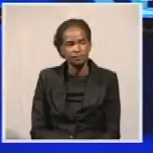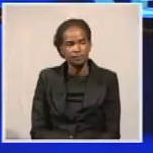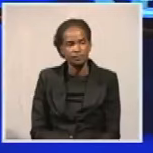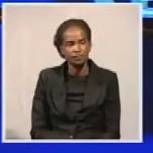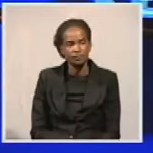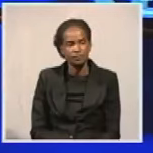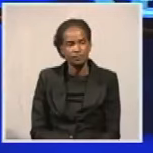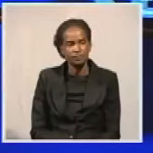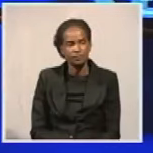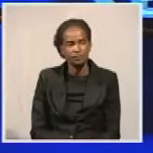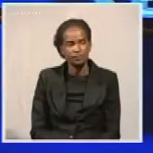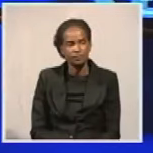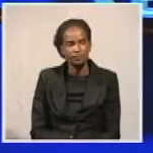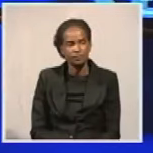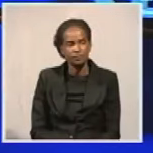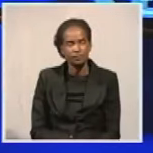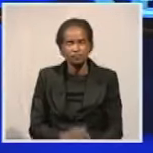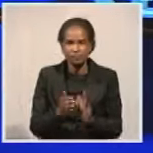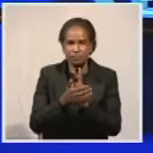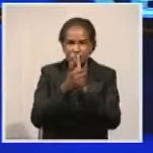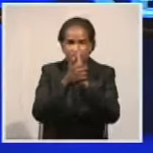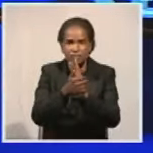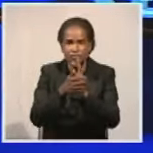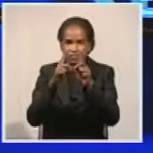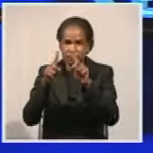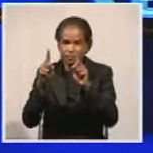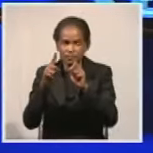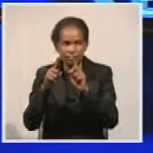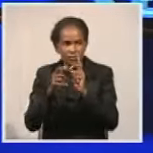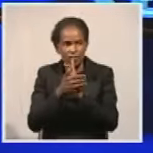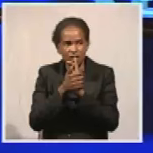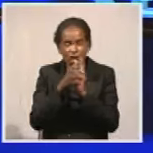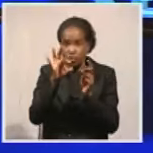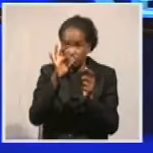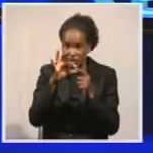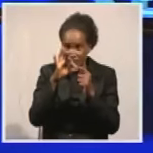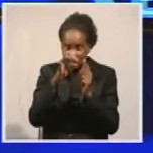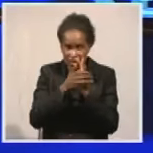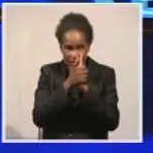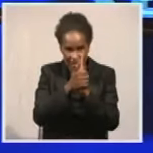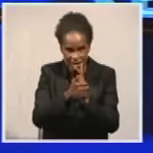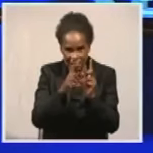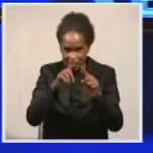another leader while we were still busy setting up institutions